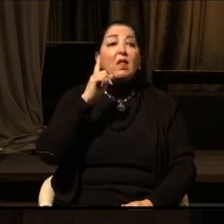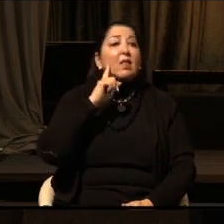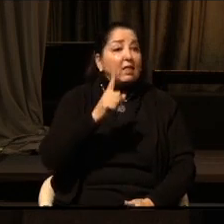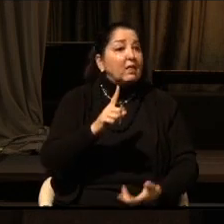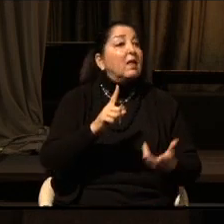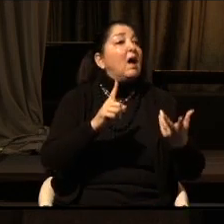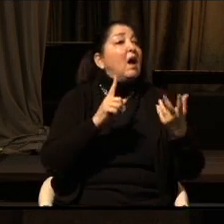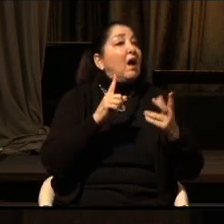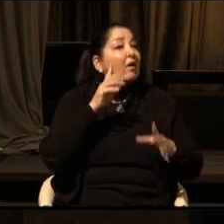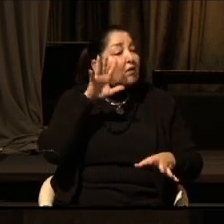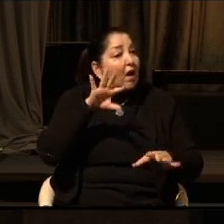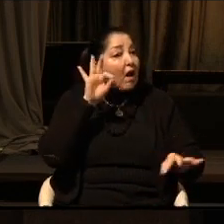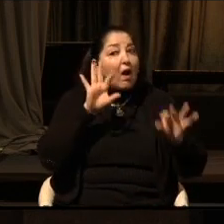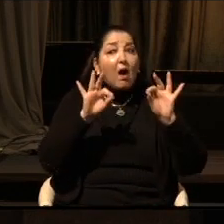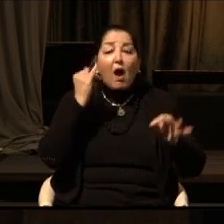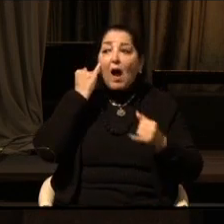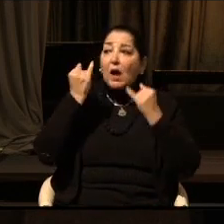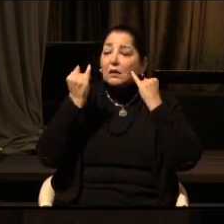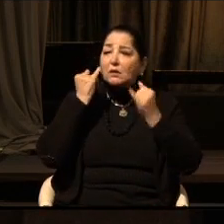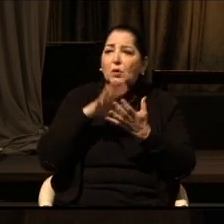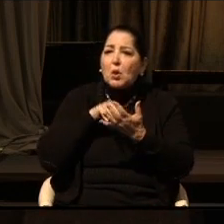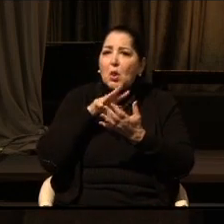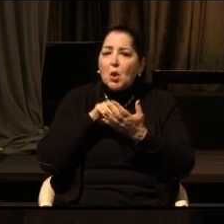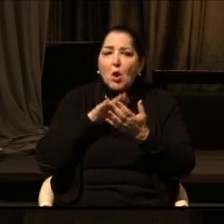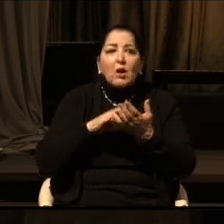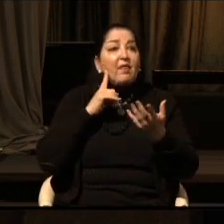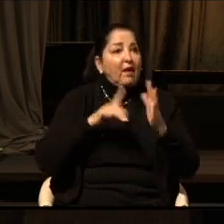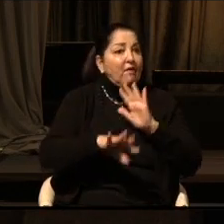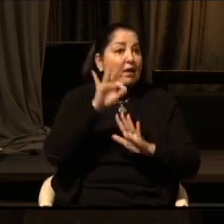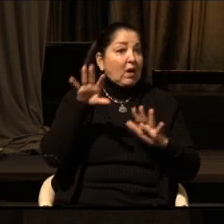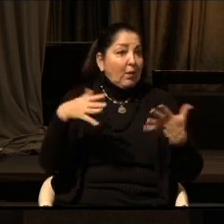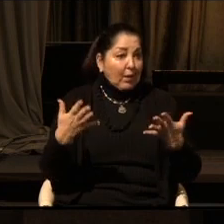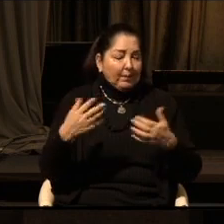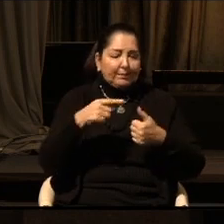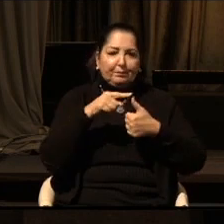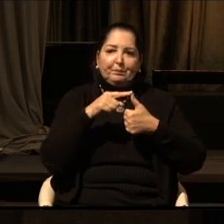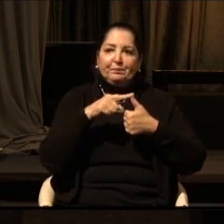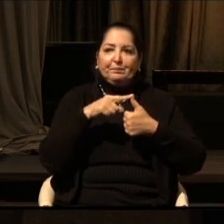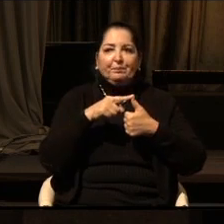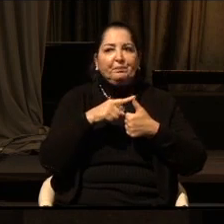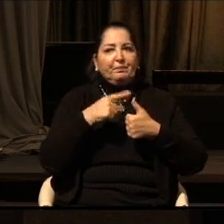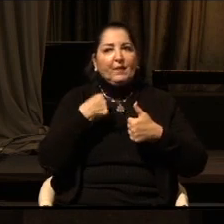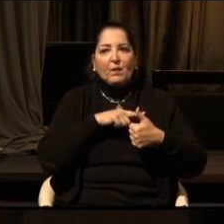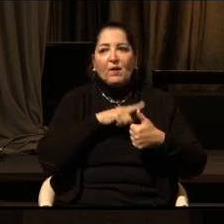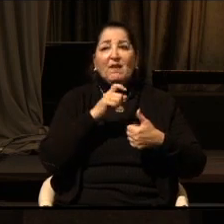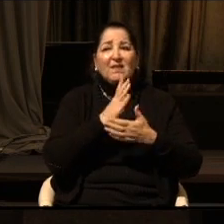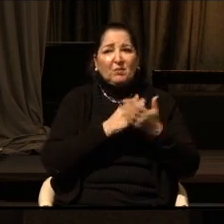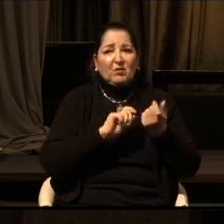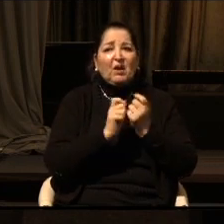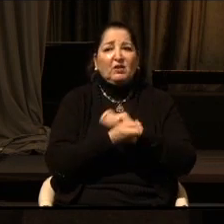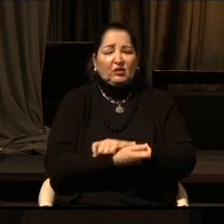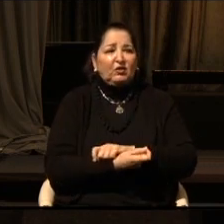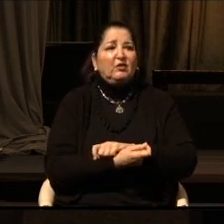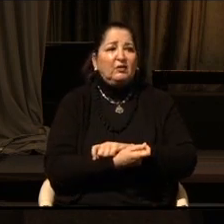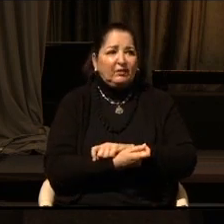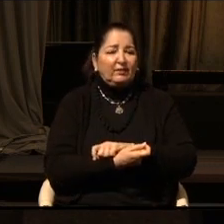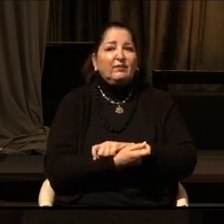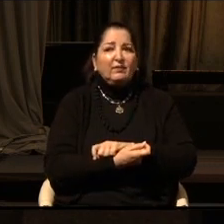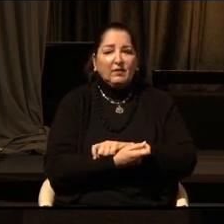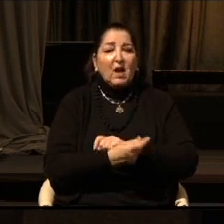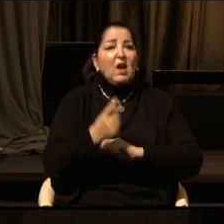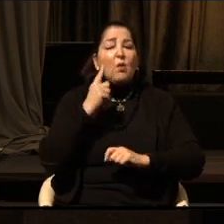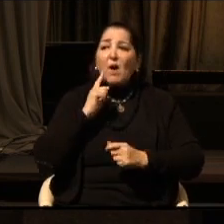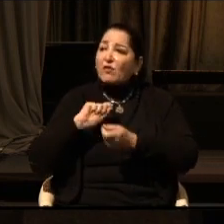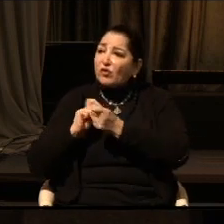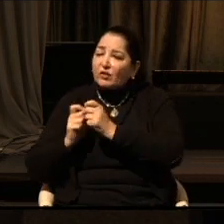One, that this field needs some changing to meet the urgent cultural needs of a shifting